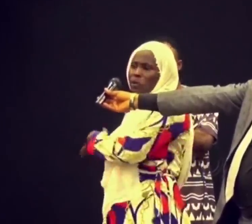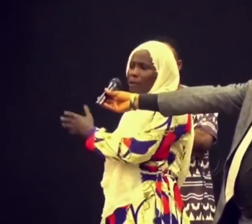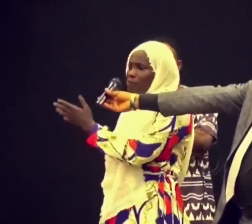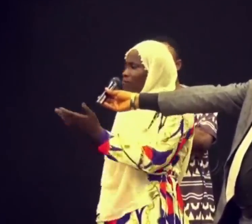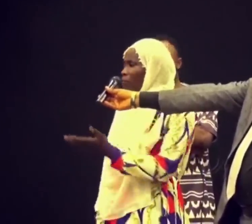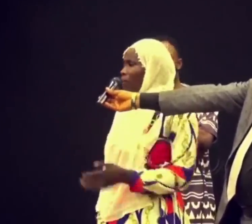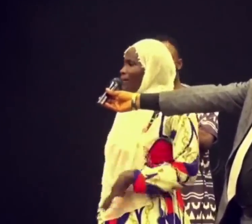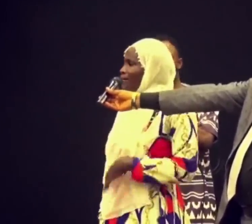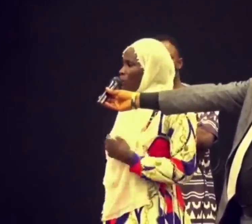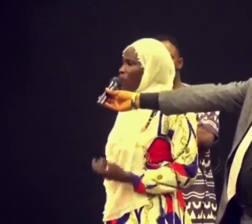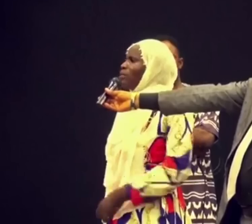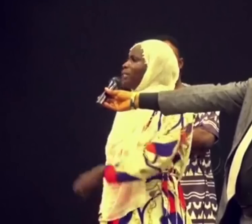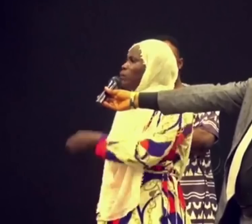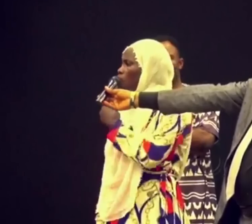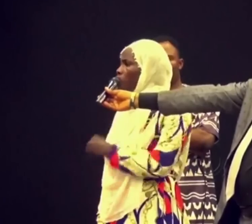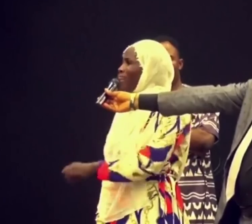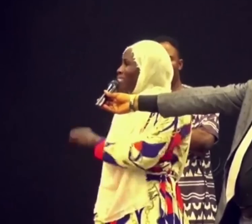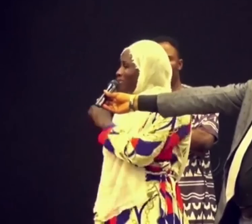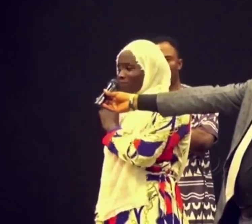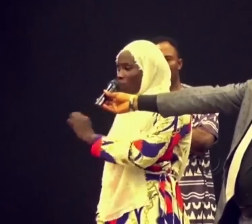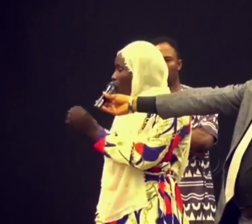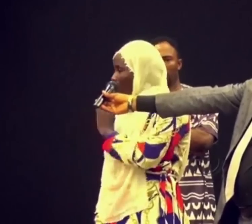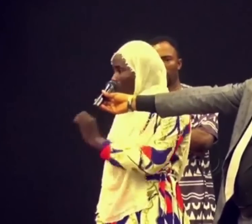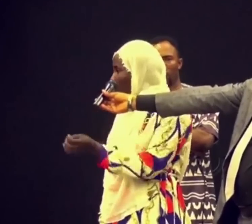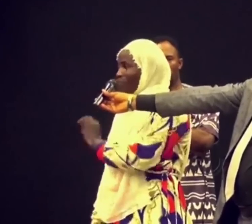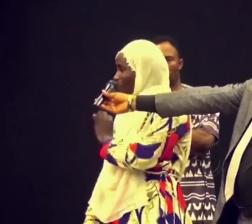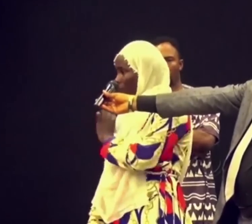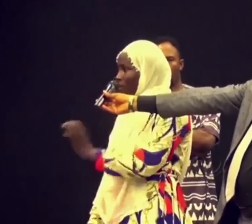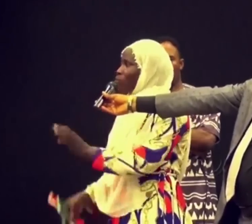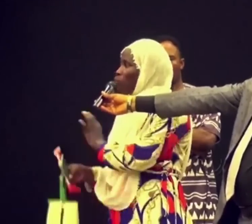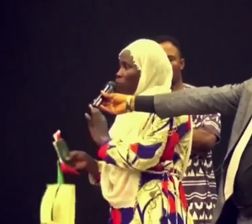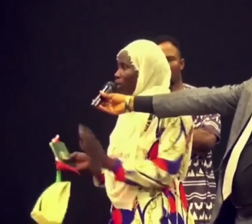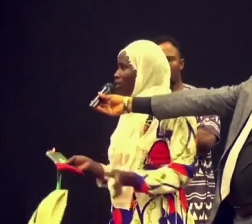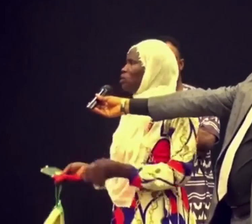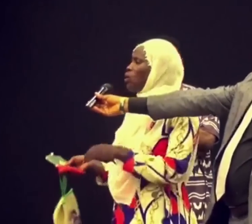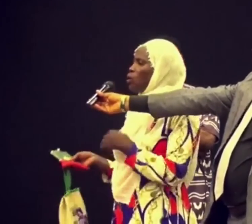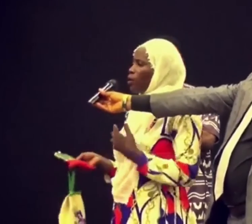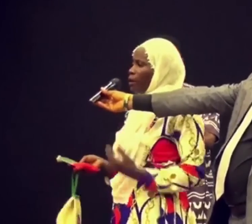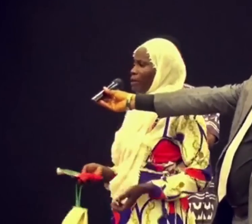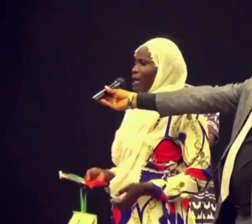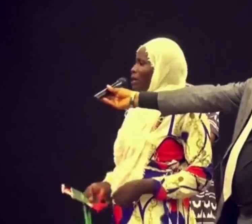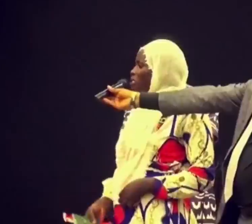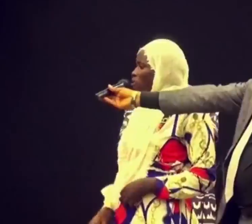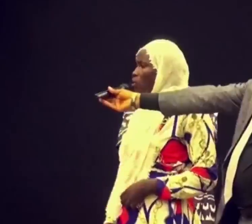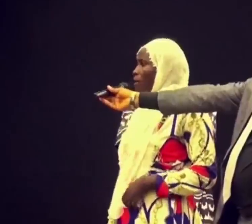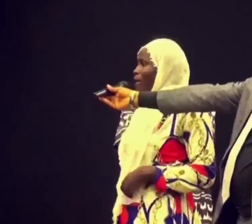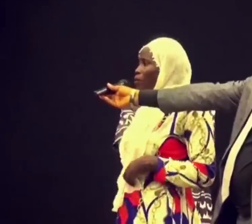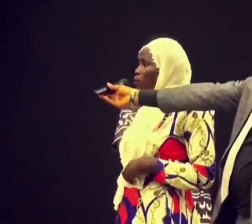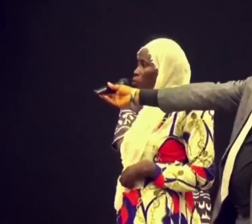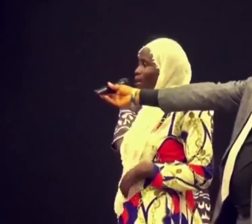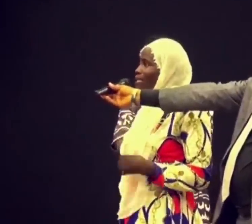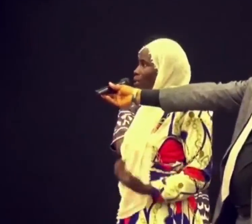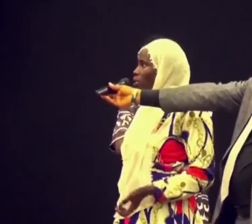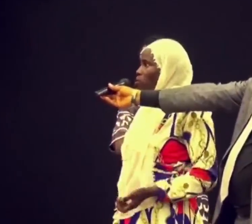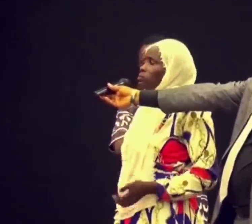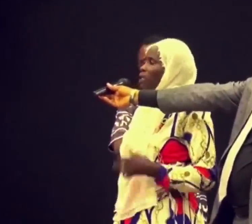ojo so awon yen pe gba mi baba yi je mi lo pe mi je lo koko pe last lowo mi gbagba pata po hun ni be ni owo re yen ba ni e ma sin o baba yen logun